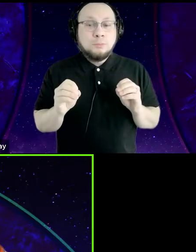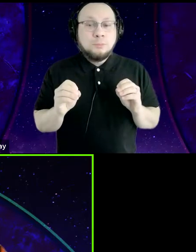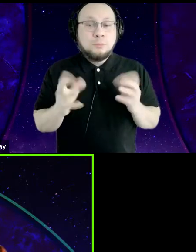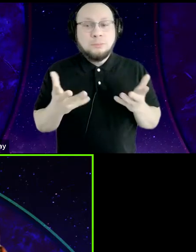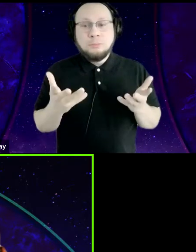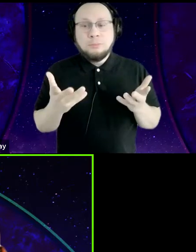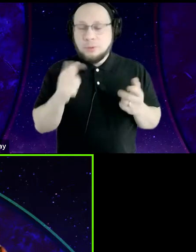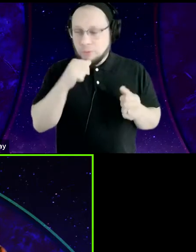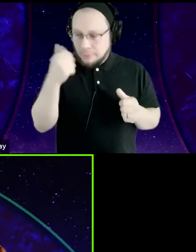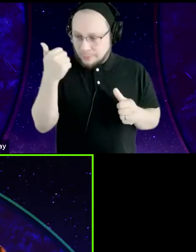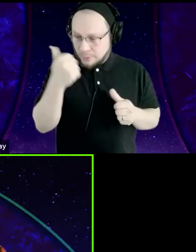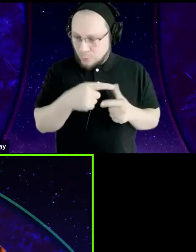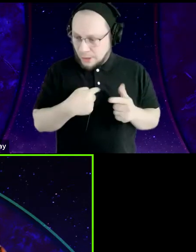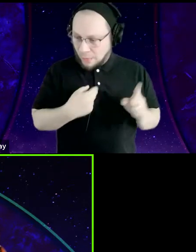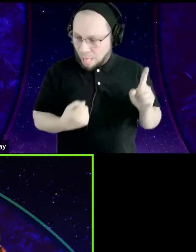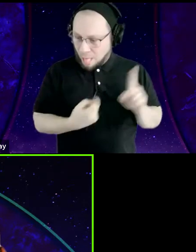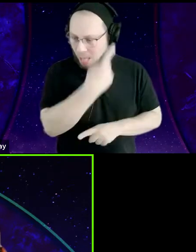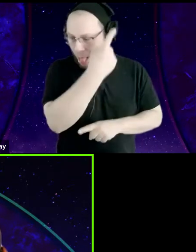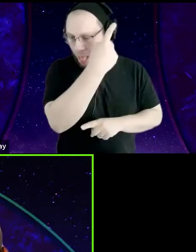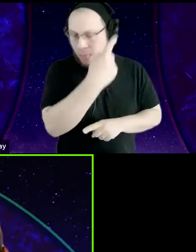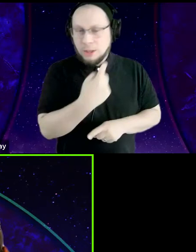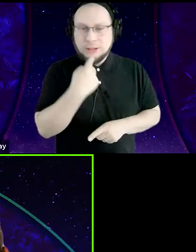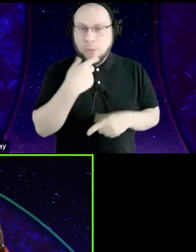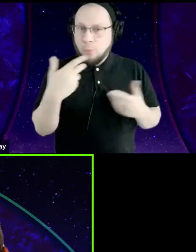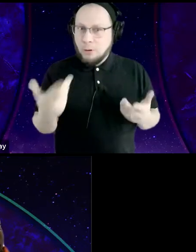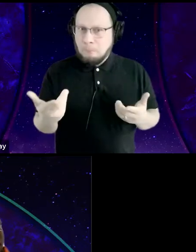I don't remember because I got sidetracked.